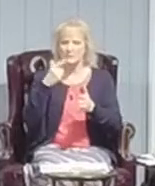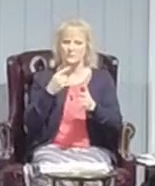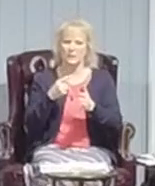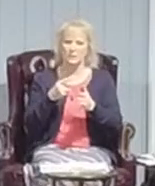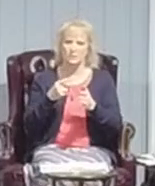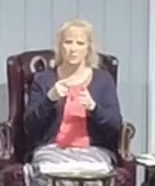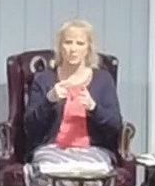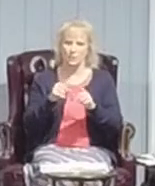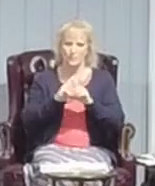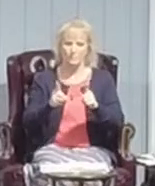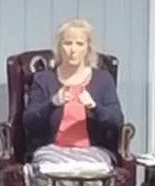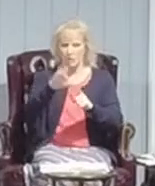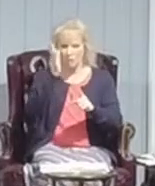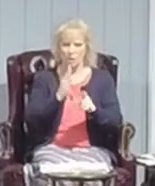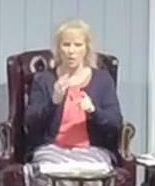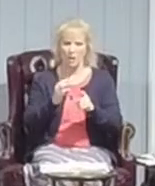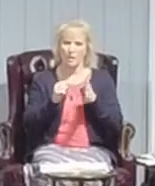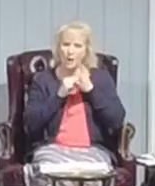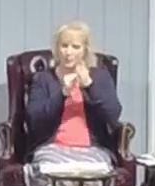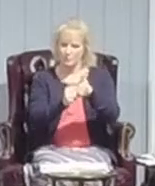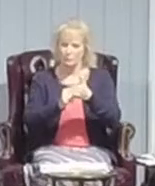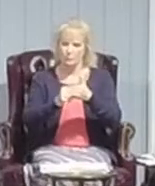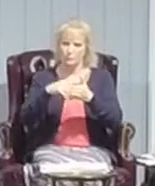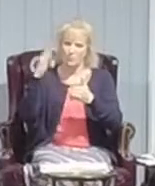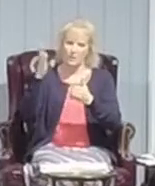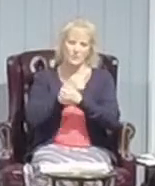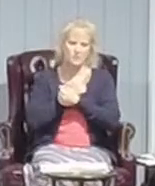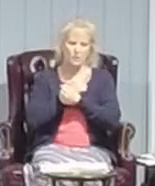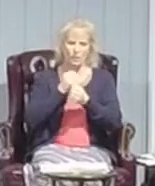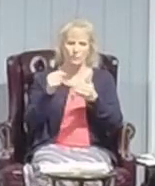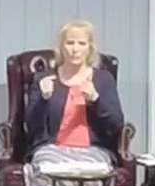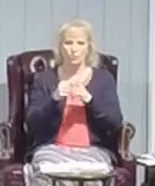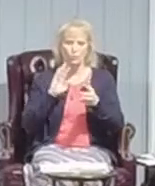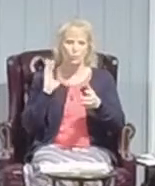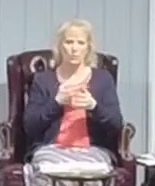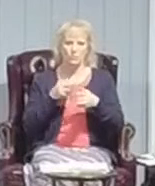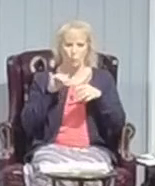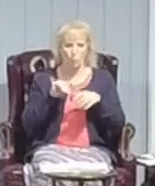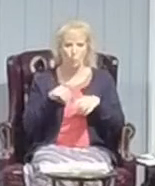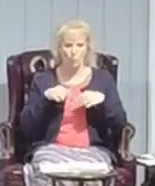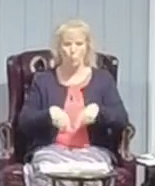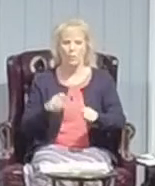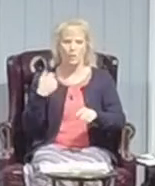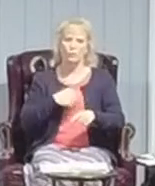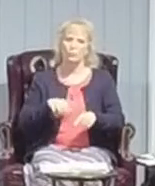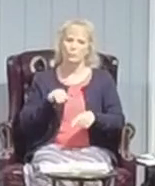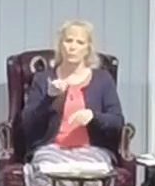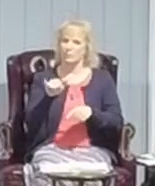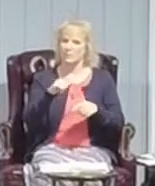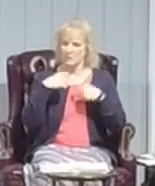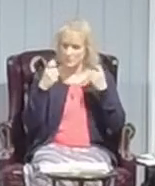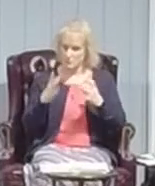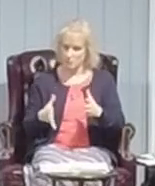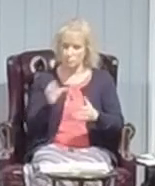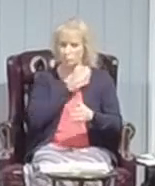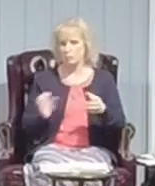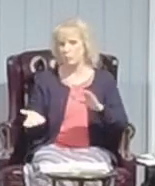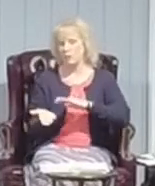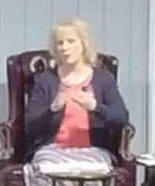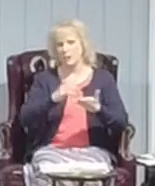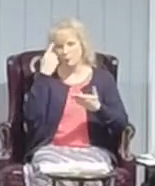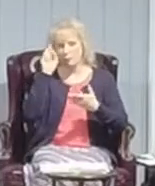8, "But God commendeth his love toward us, in that while we were yet sinners, Christ died for